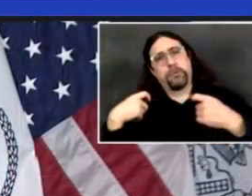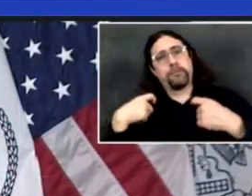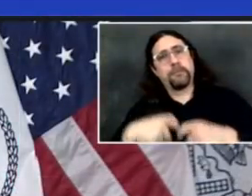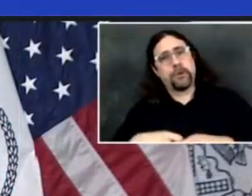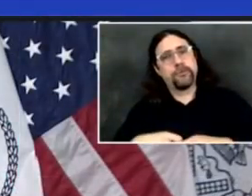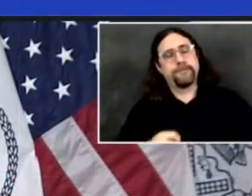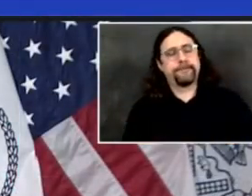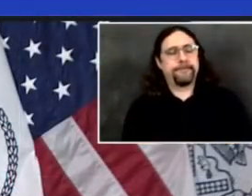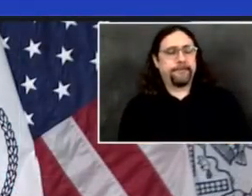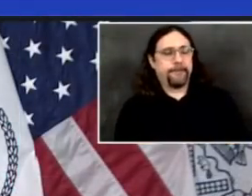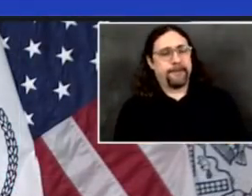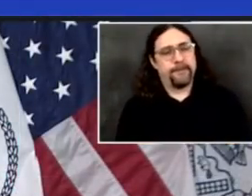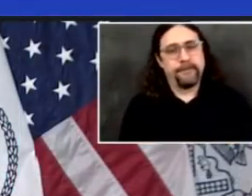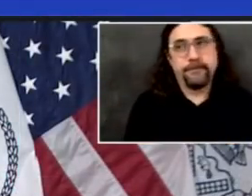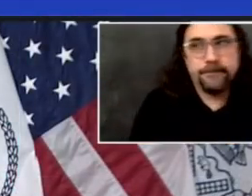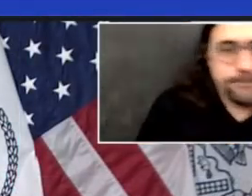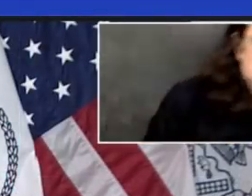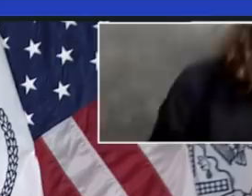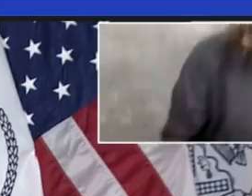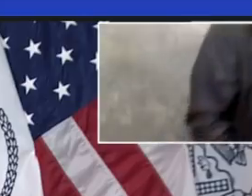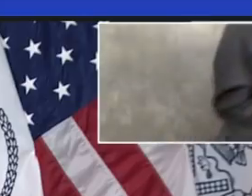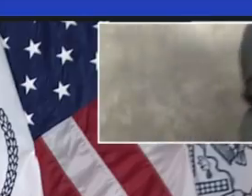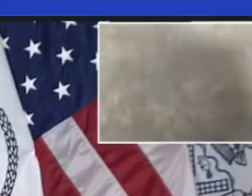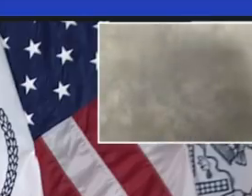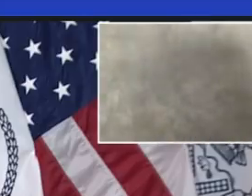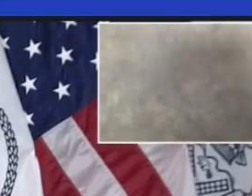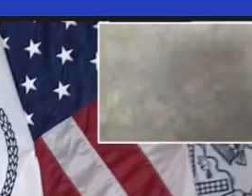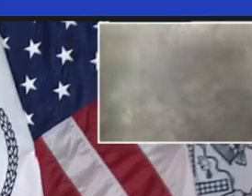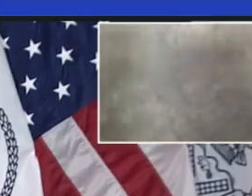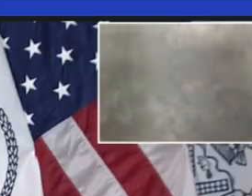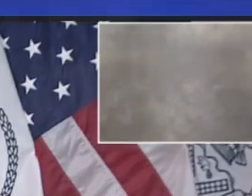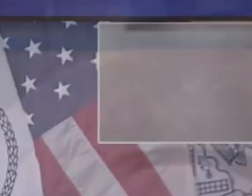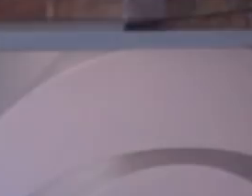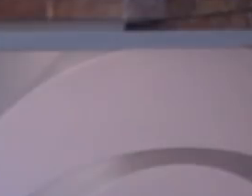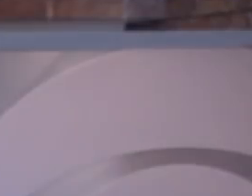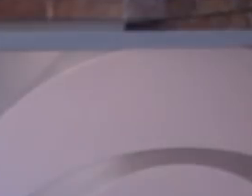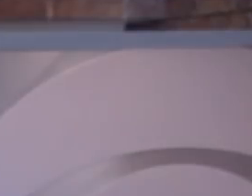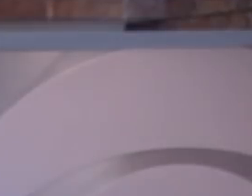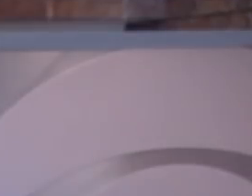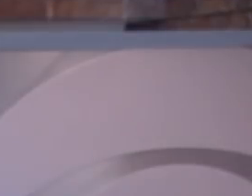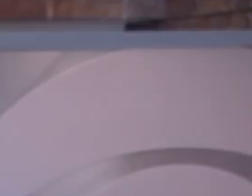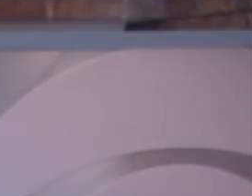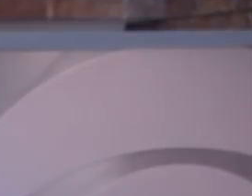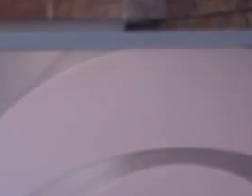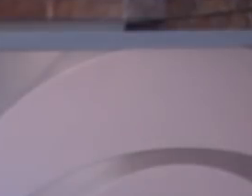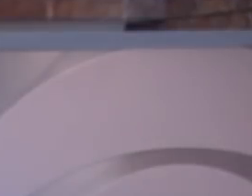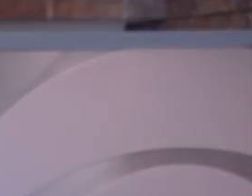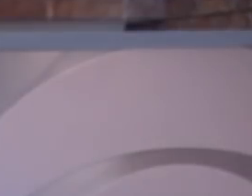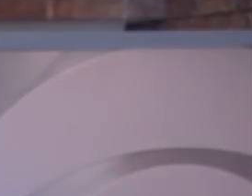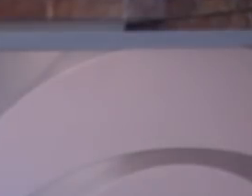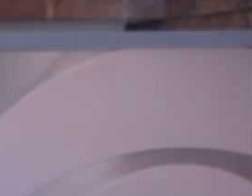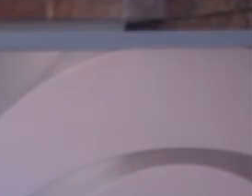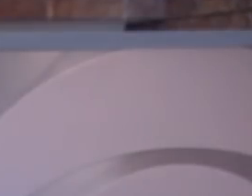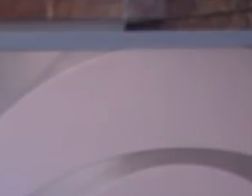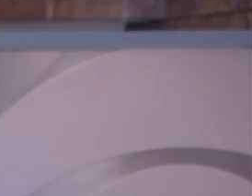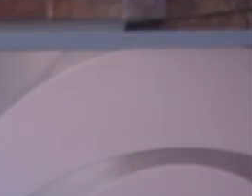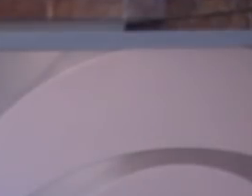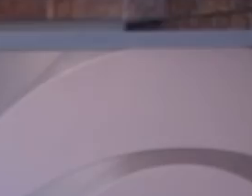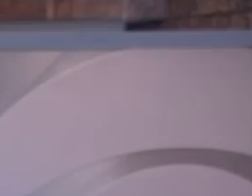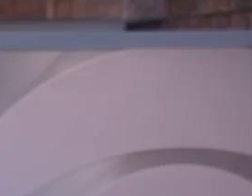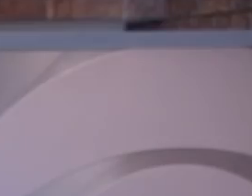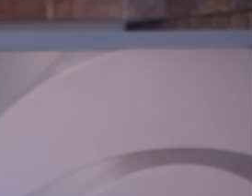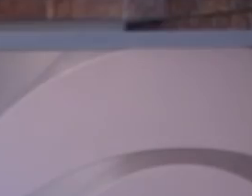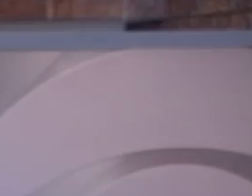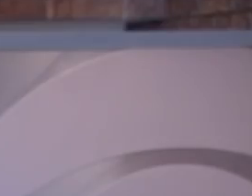You've been listening to Mayor de Blasio give an update on the coronavirus outbreak in New York City. We're now going to return to regularly scheduled programming here on CBS